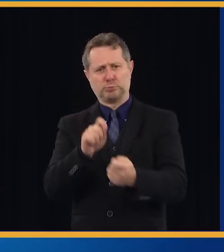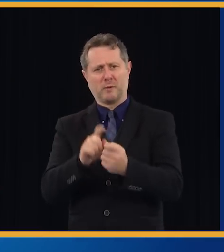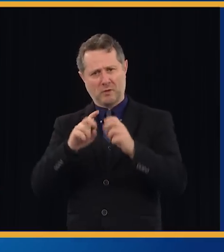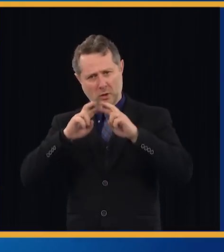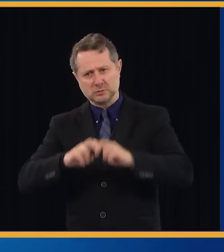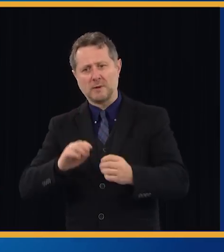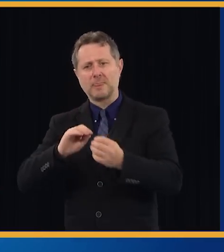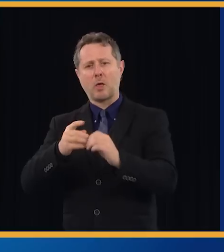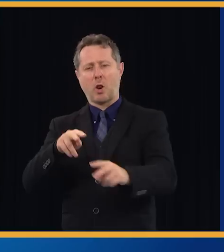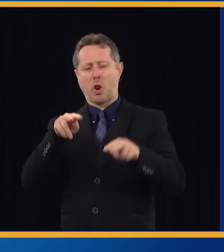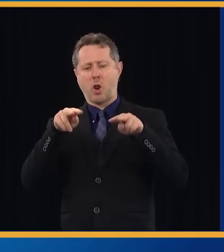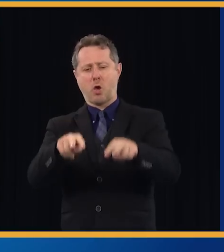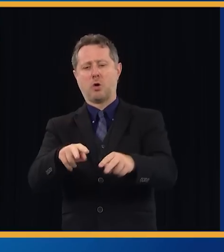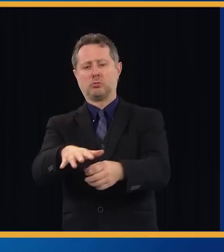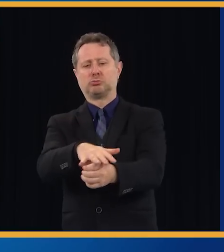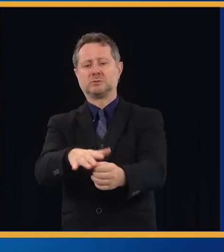area.